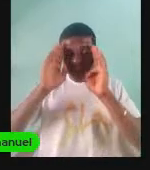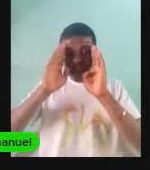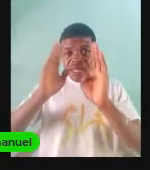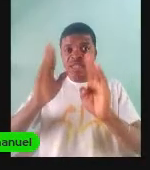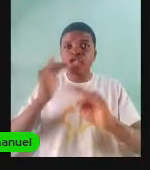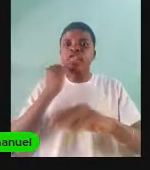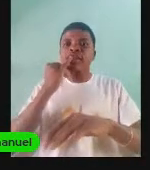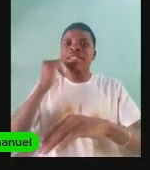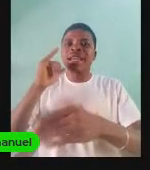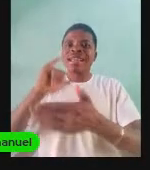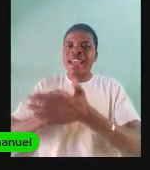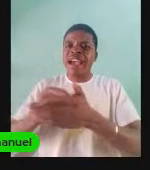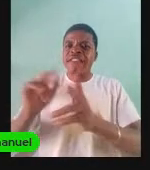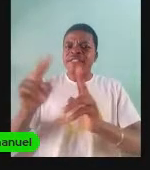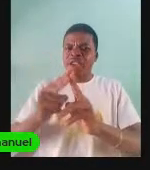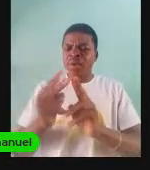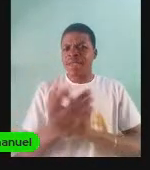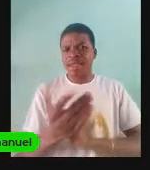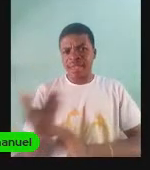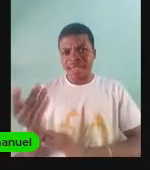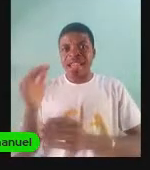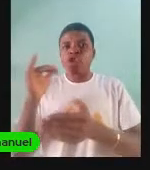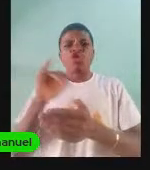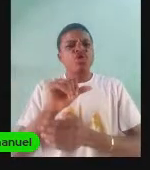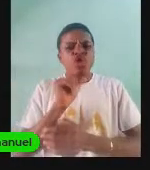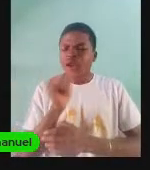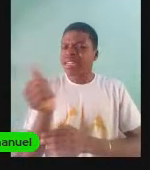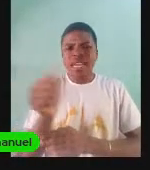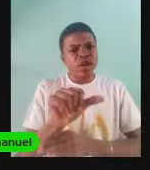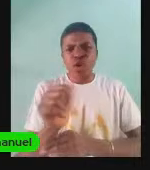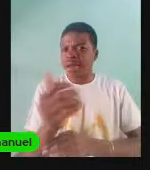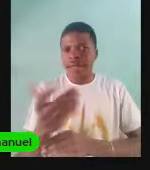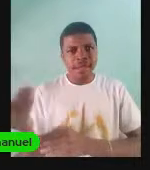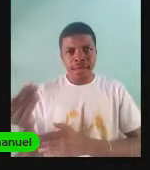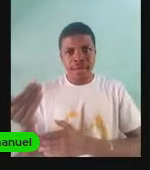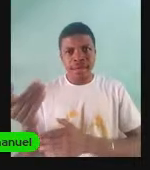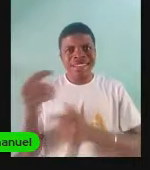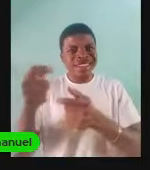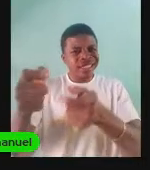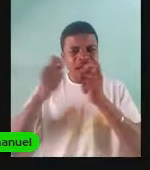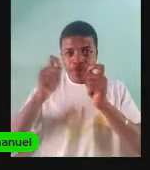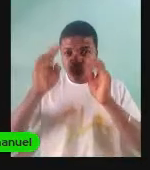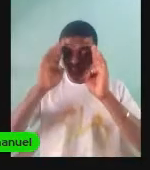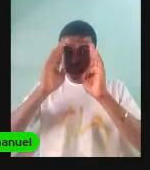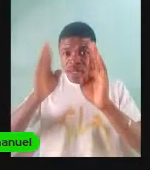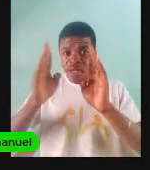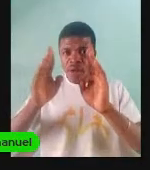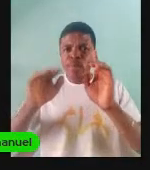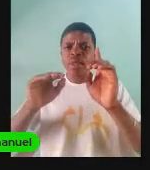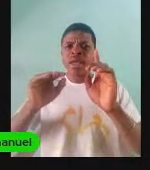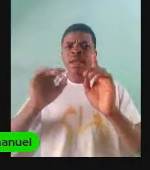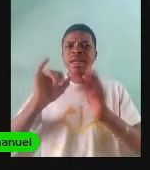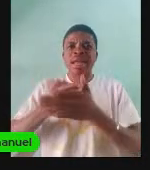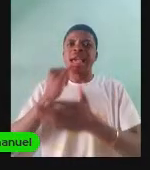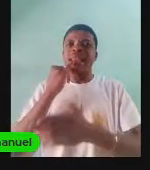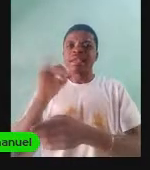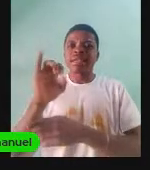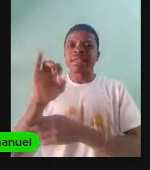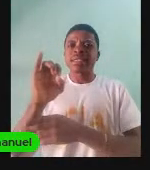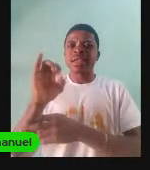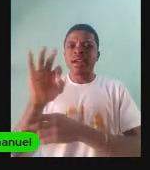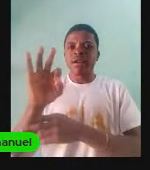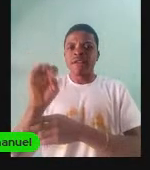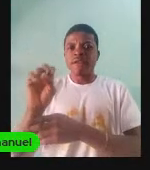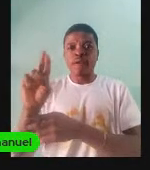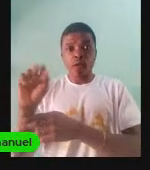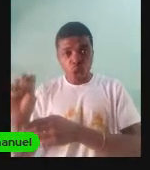that thing that you want to stand out. So that is emphasis and focus in design. When you place more importance on just one